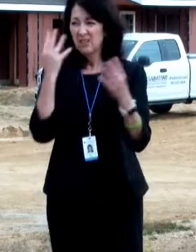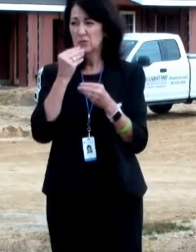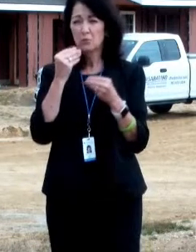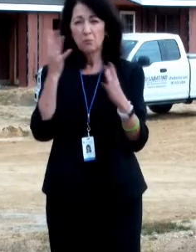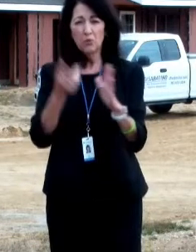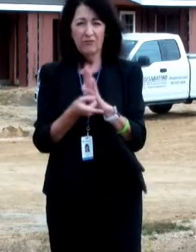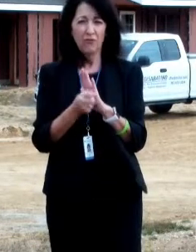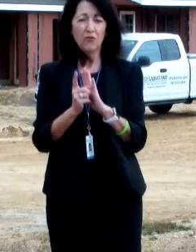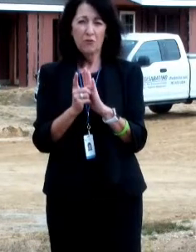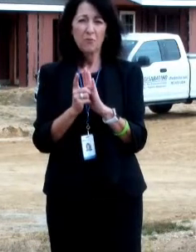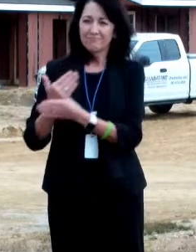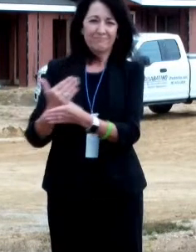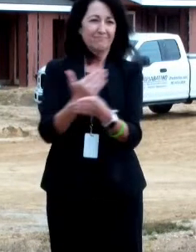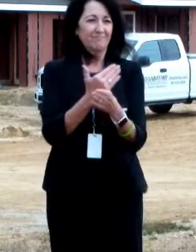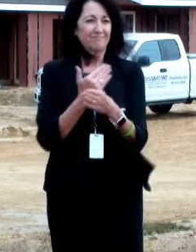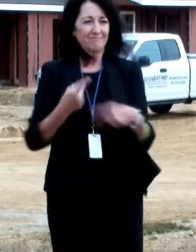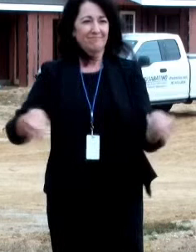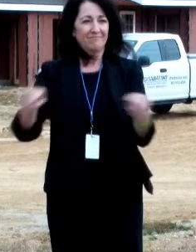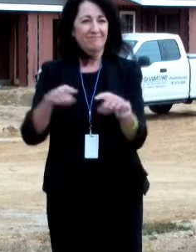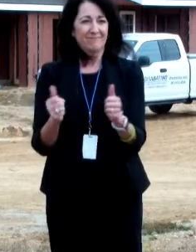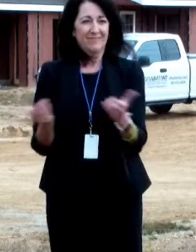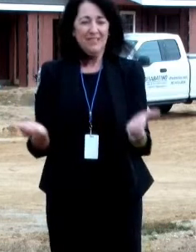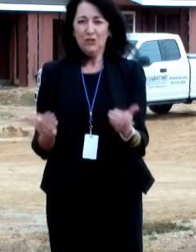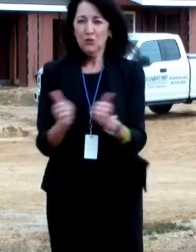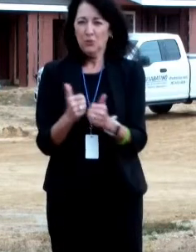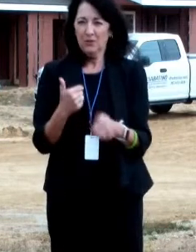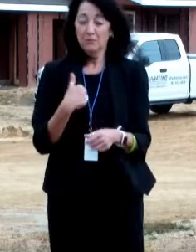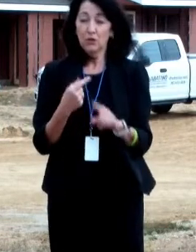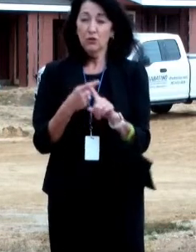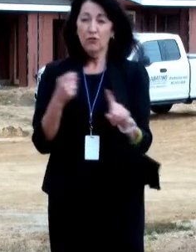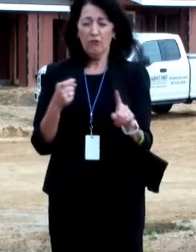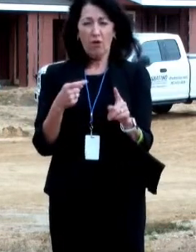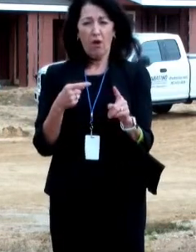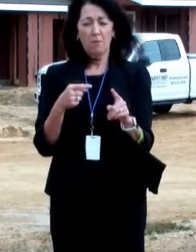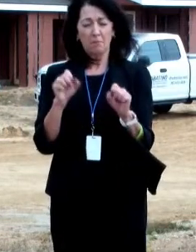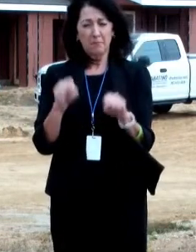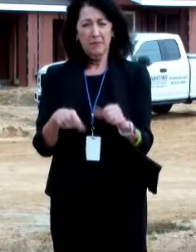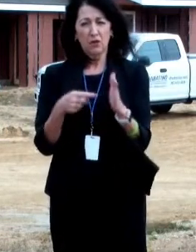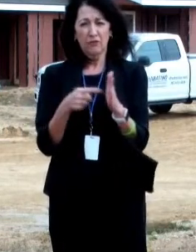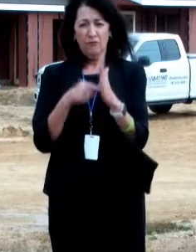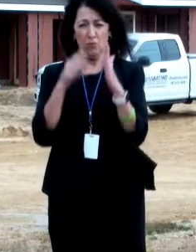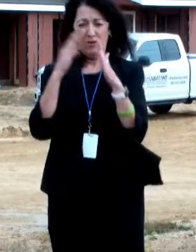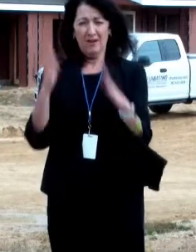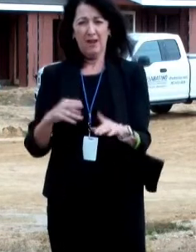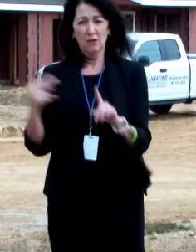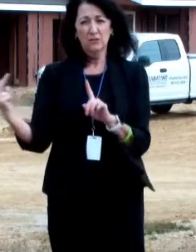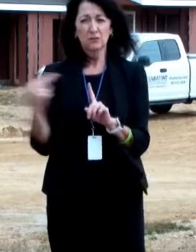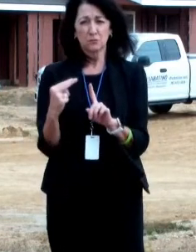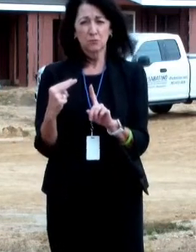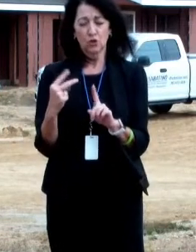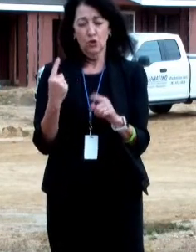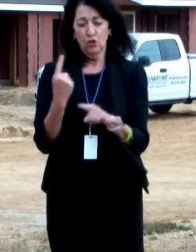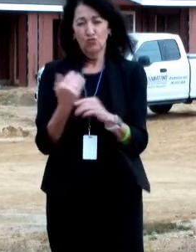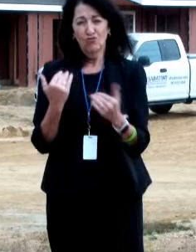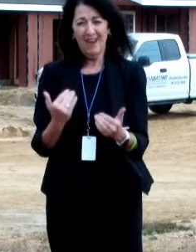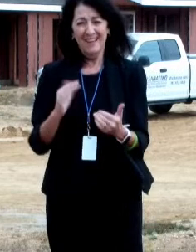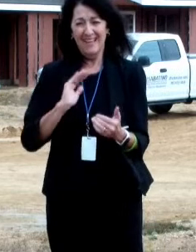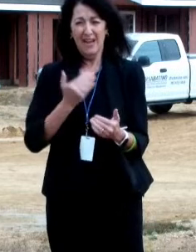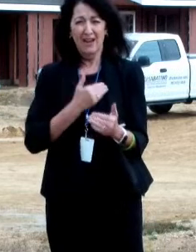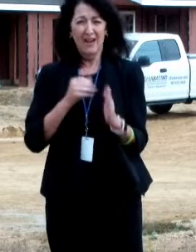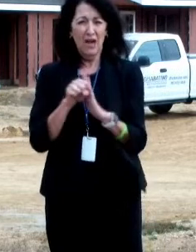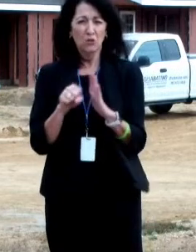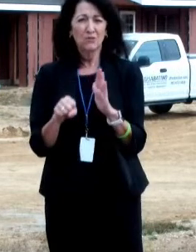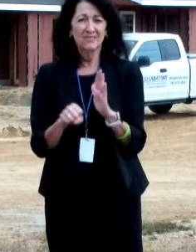everyone. I also, from an affordable housing standpoint, right now in our state, affordable housing is the